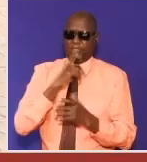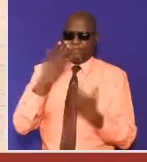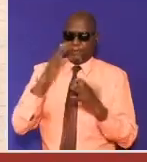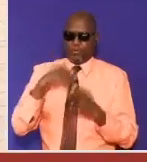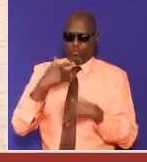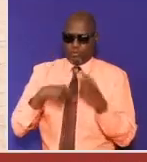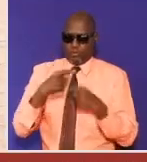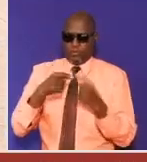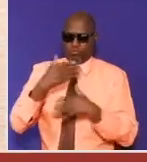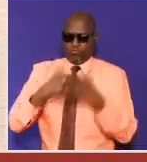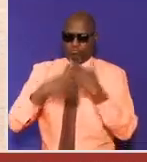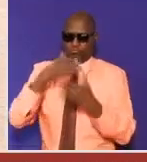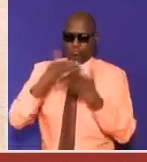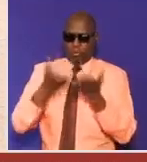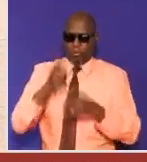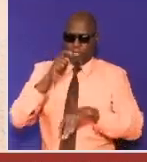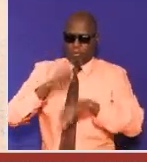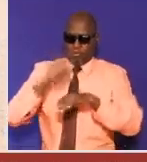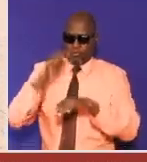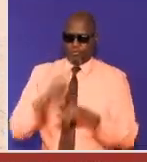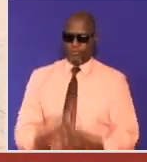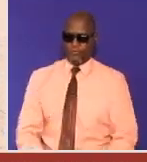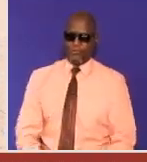kujenga manyumba hapa Embu. Reporting for OPTV Newswatch, I'm Gloria Musimbi.